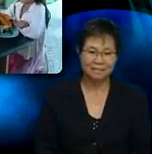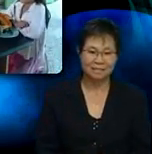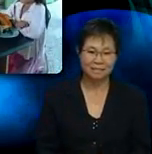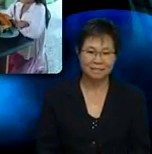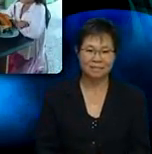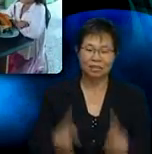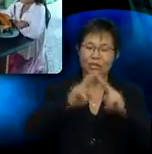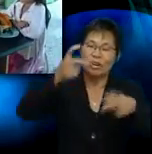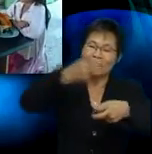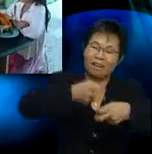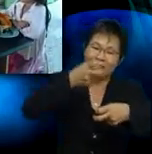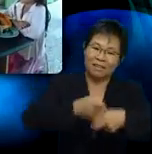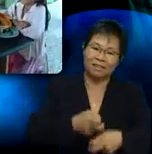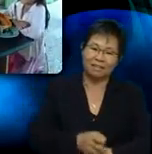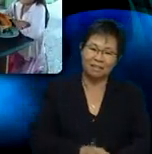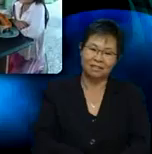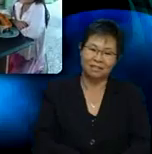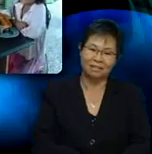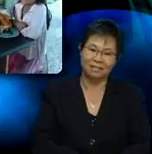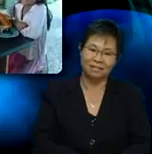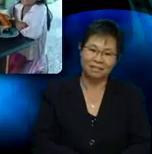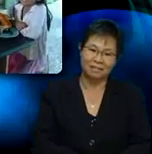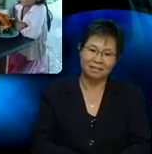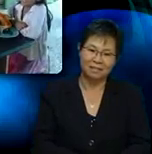Ah, it's very hard.